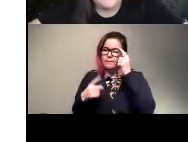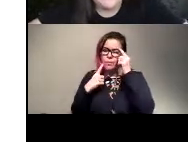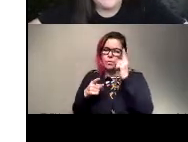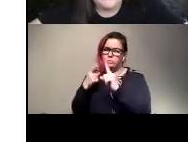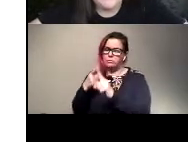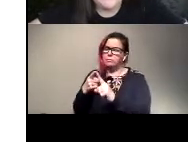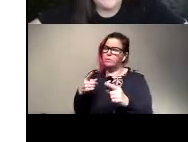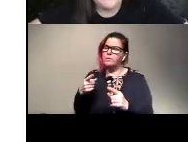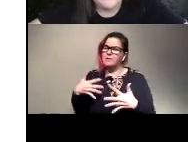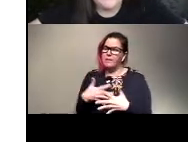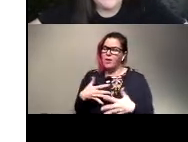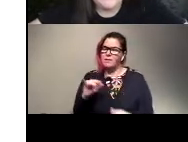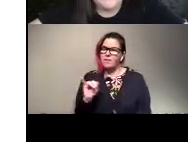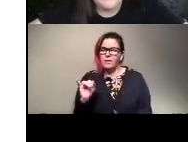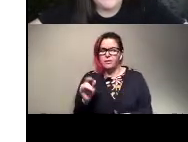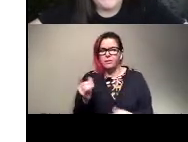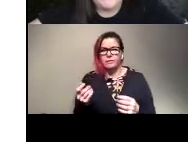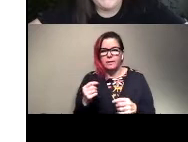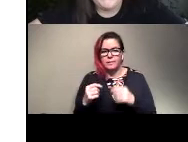scariest infections because,